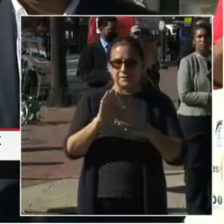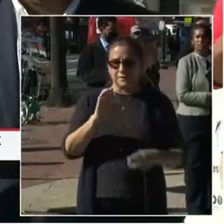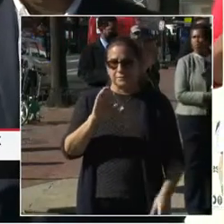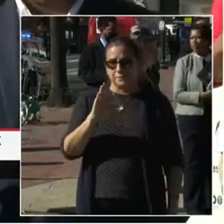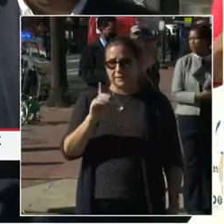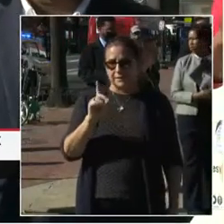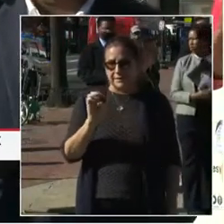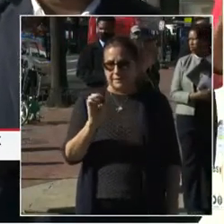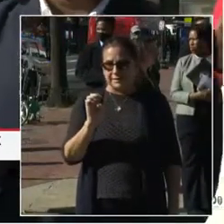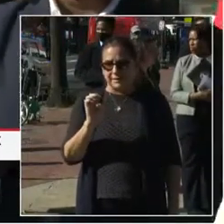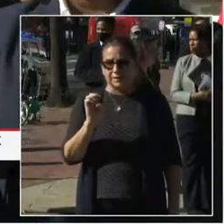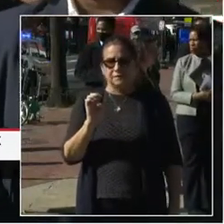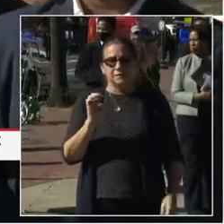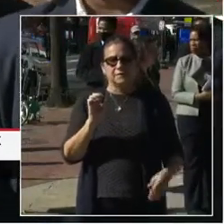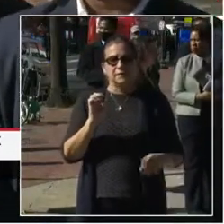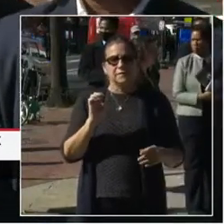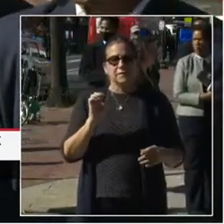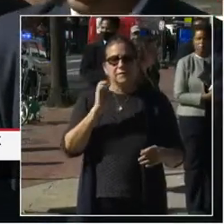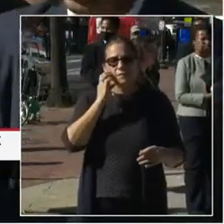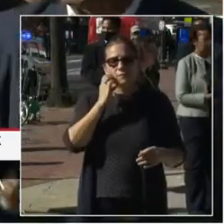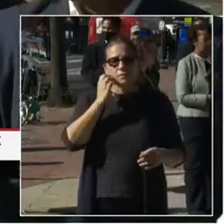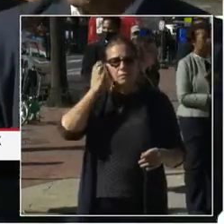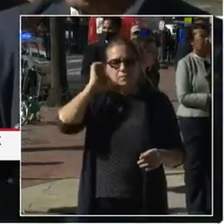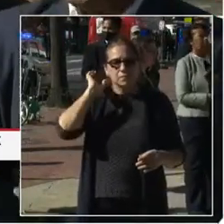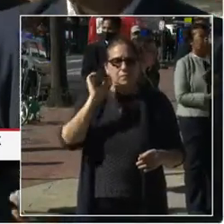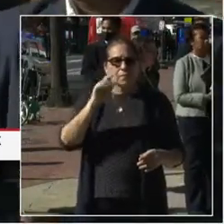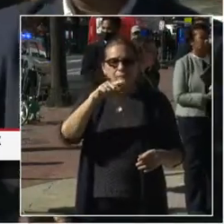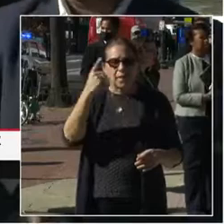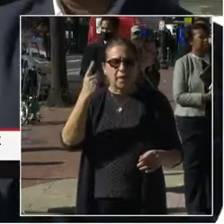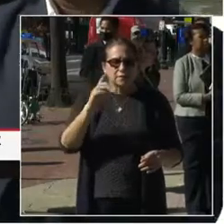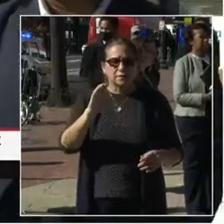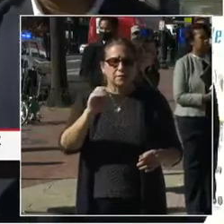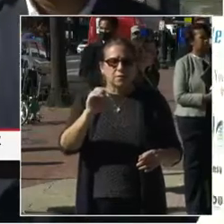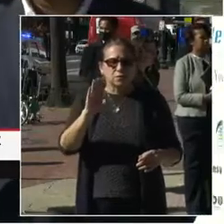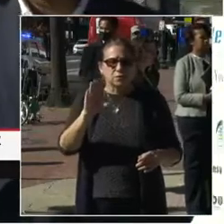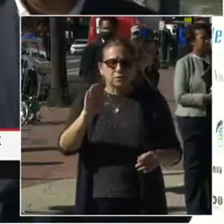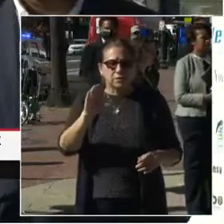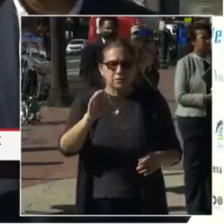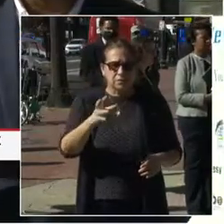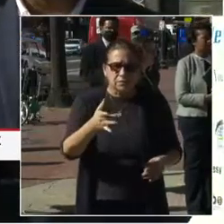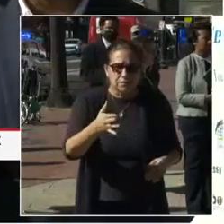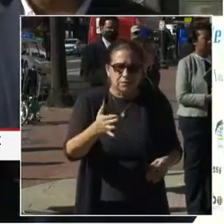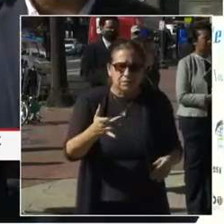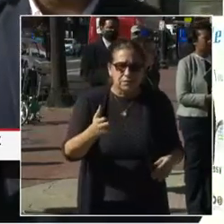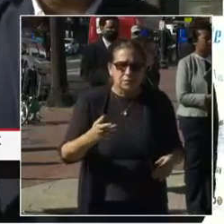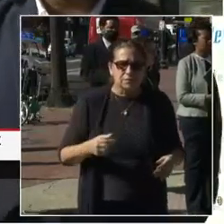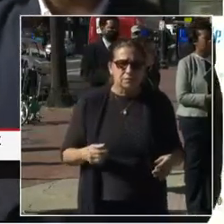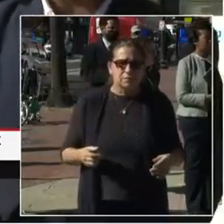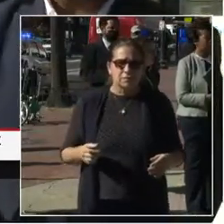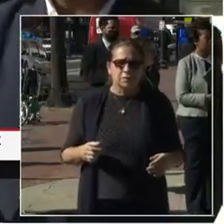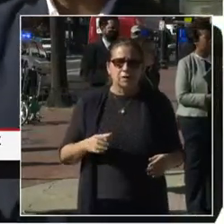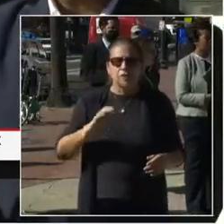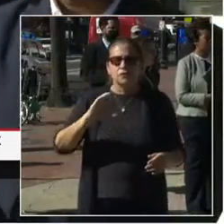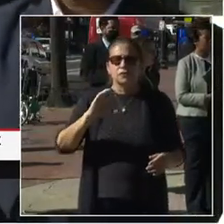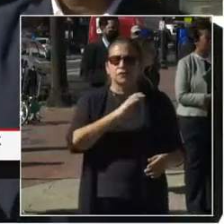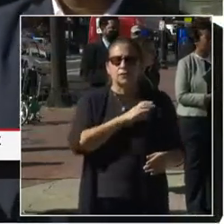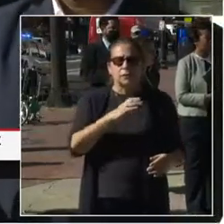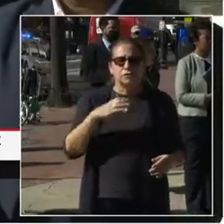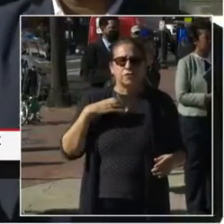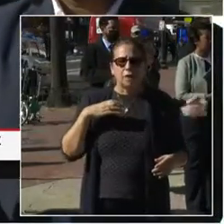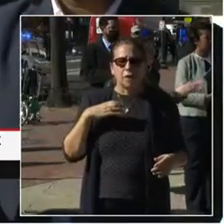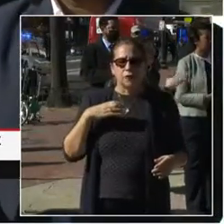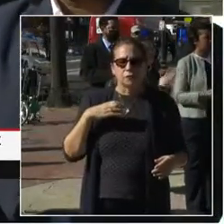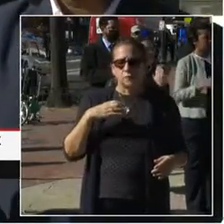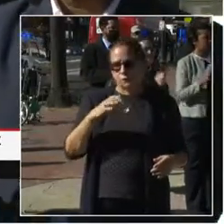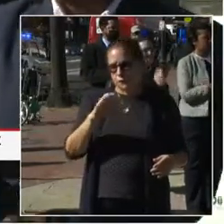of Commerce as well as RAMW, who have offered a year membership to any food service provider that would like to